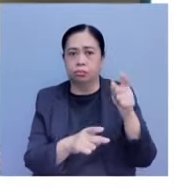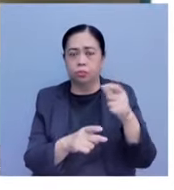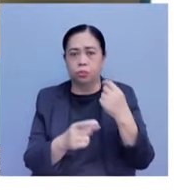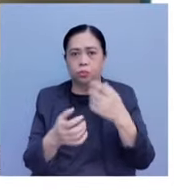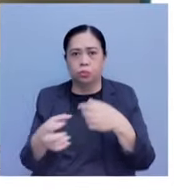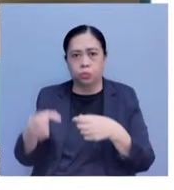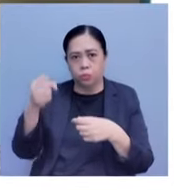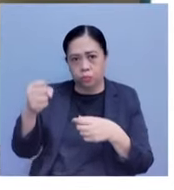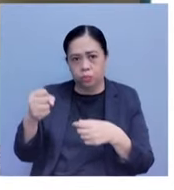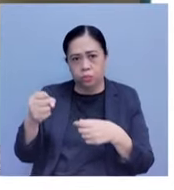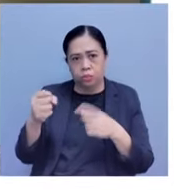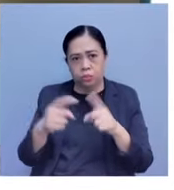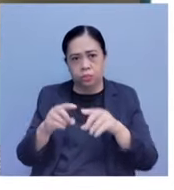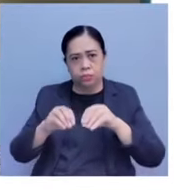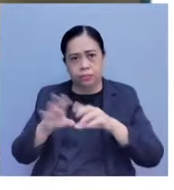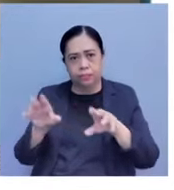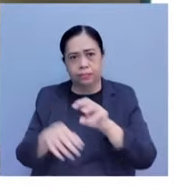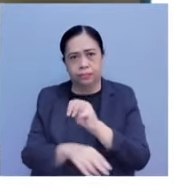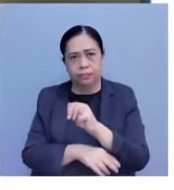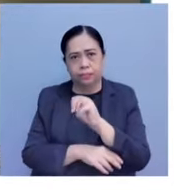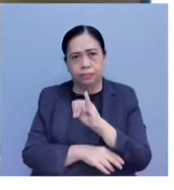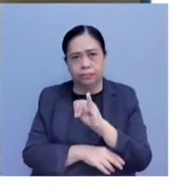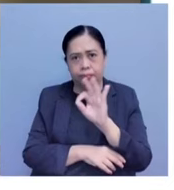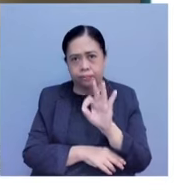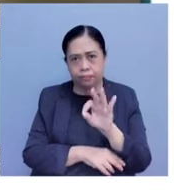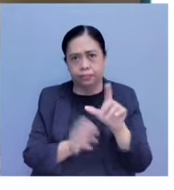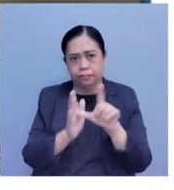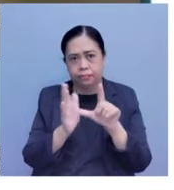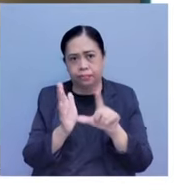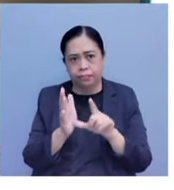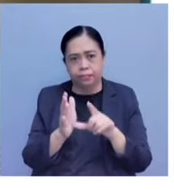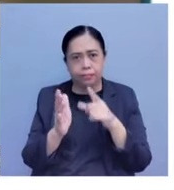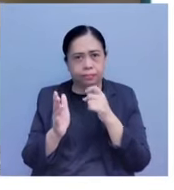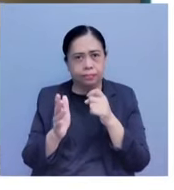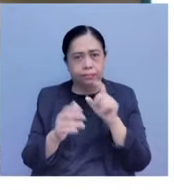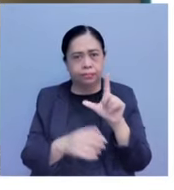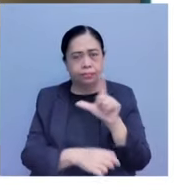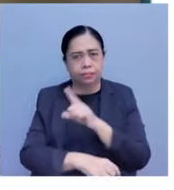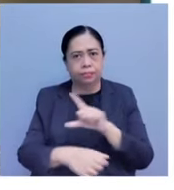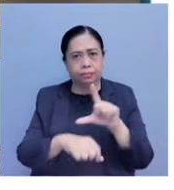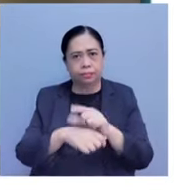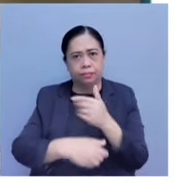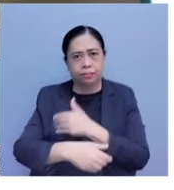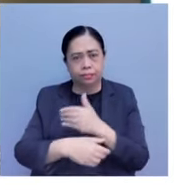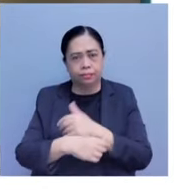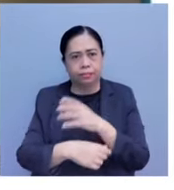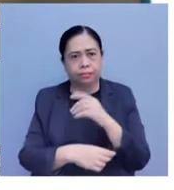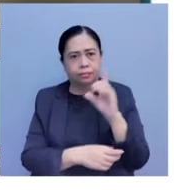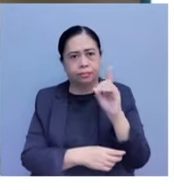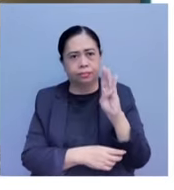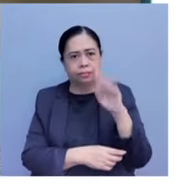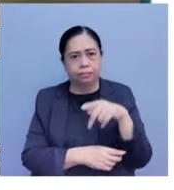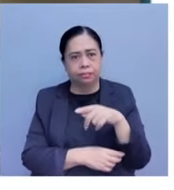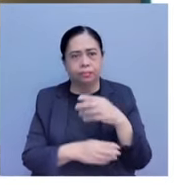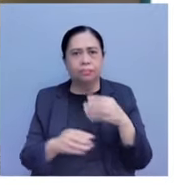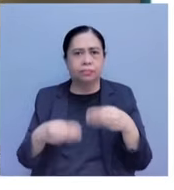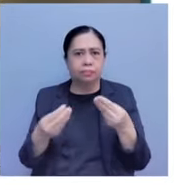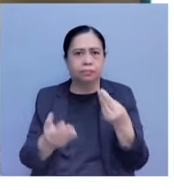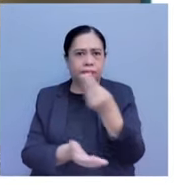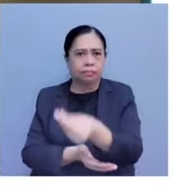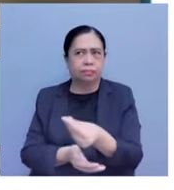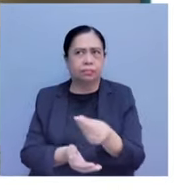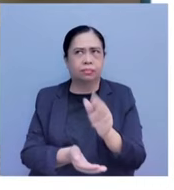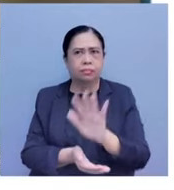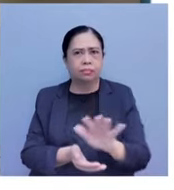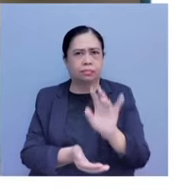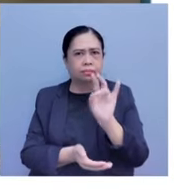restrain the implementation of the Maharlika law because the Land Bank and the DBP already gave Maharlika about at